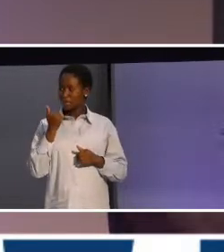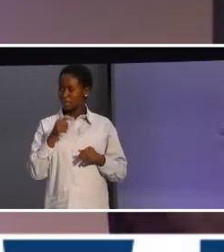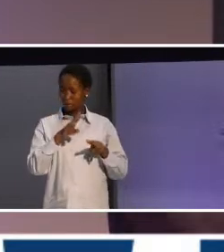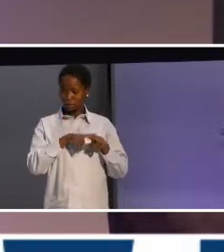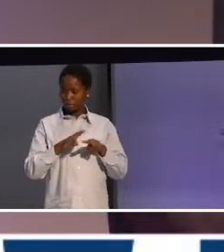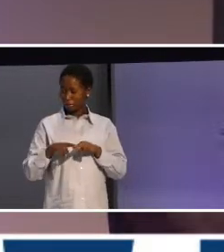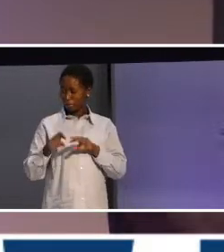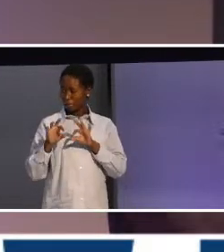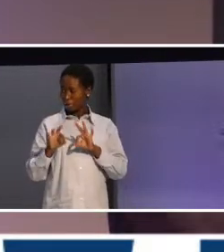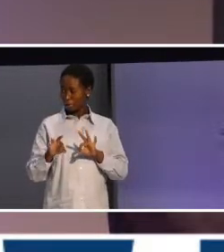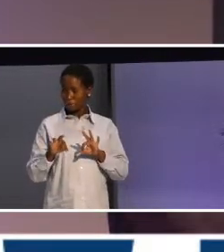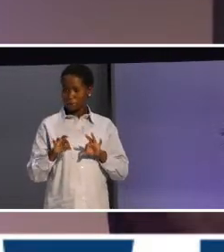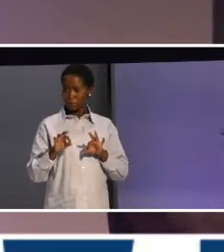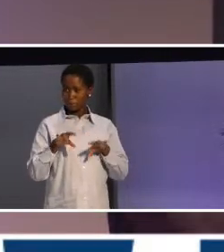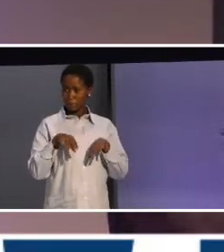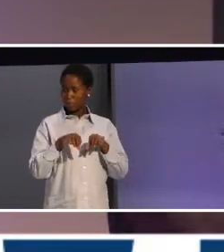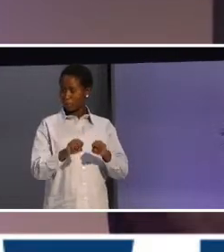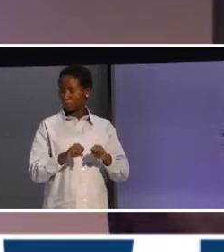side?